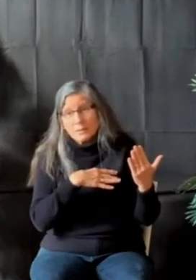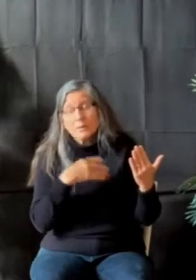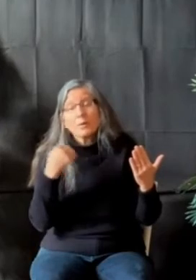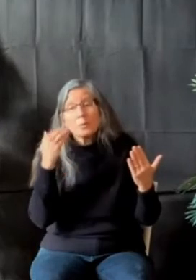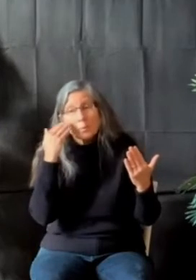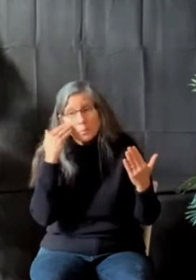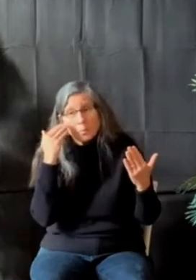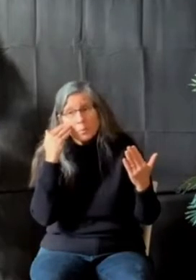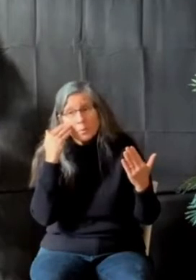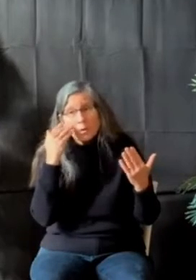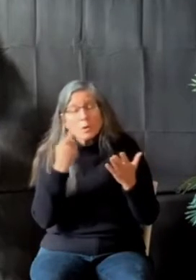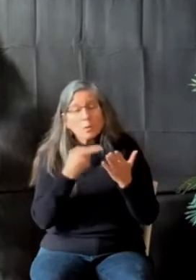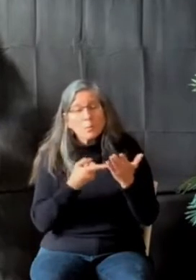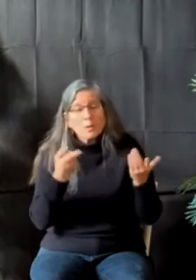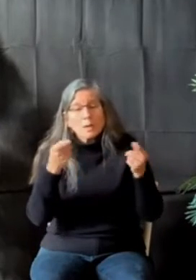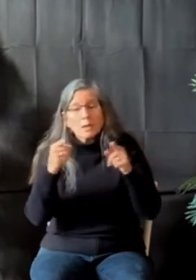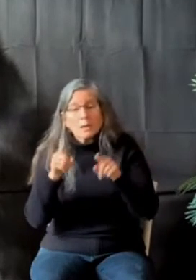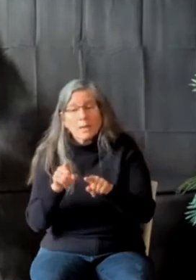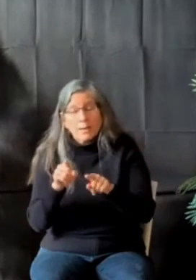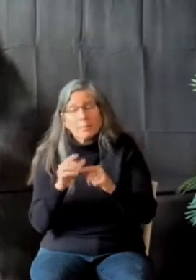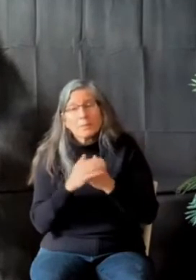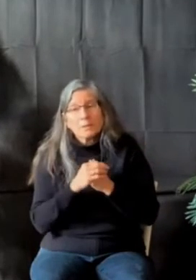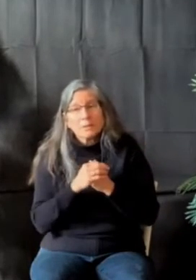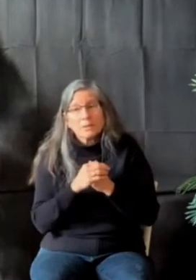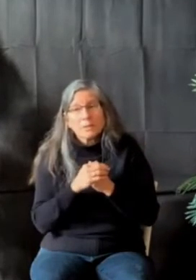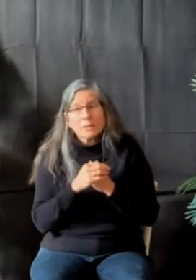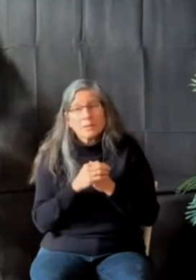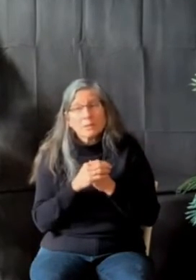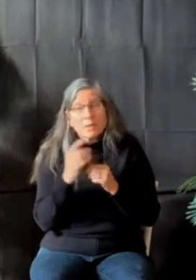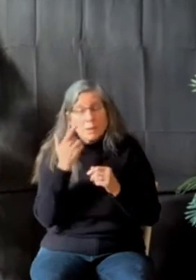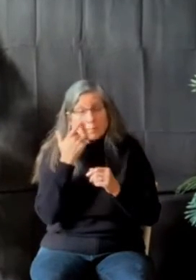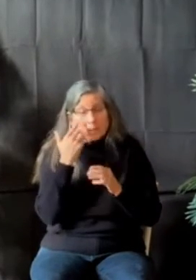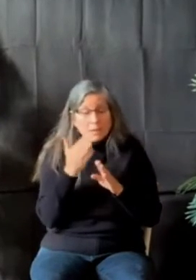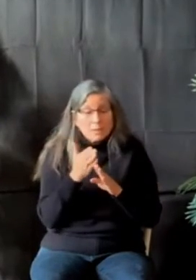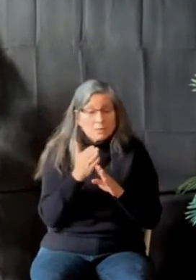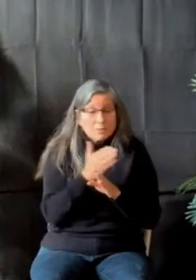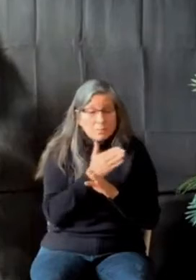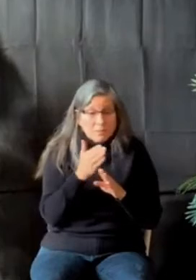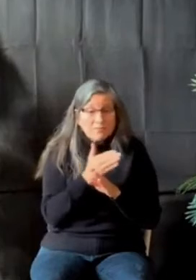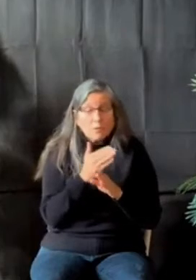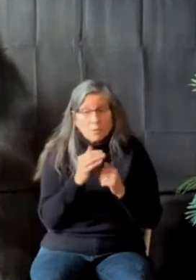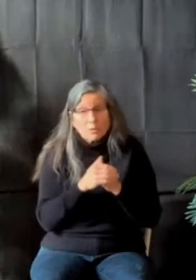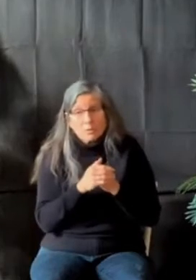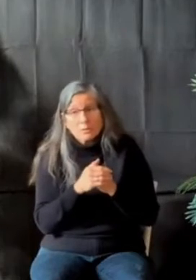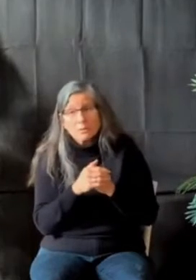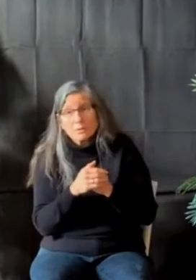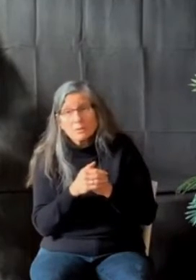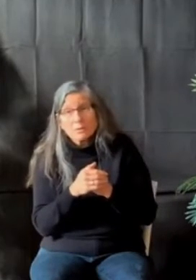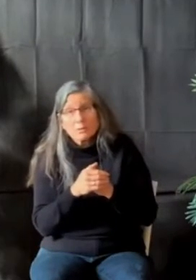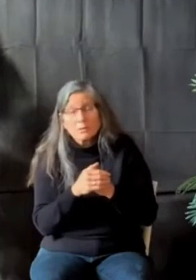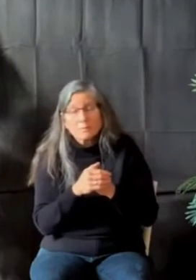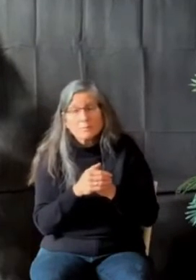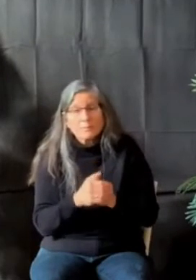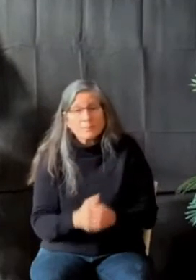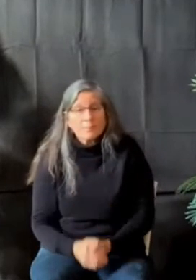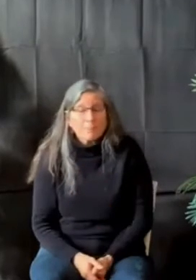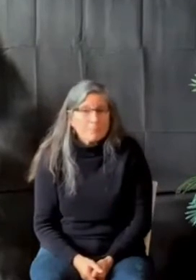we know what had transpired this evening, because a little bit earlier, before they brought him to her,